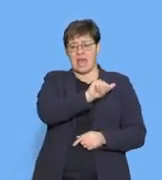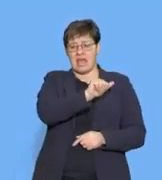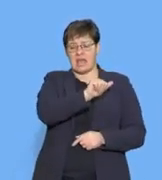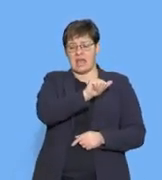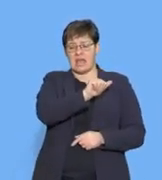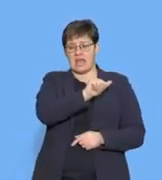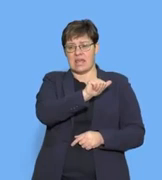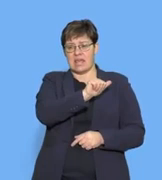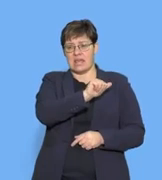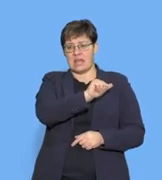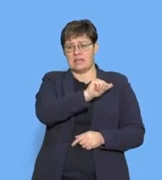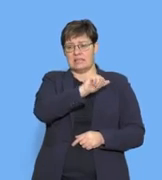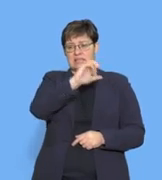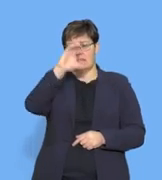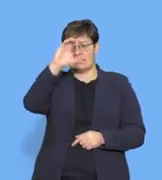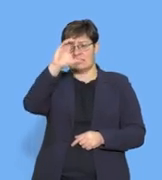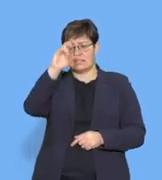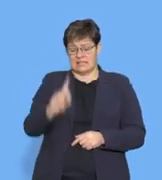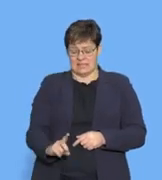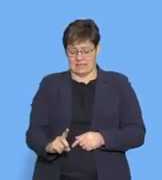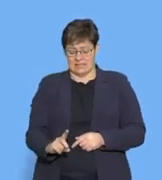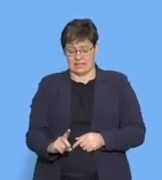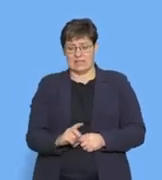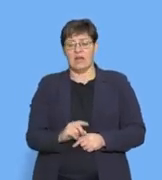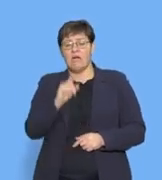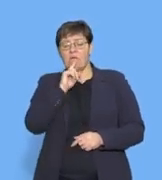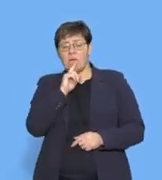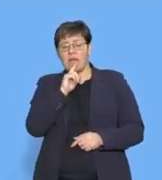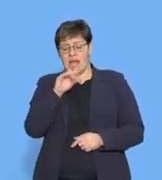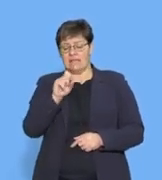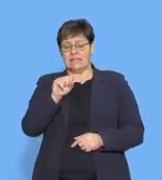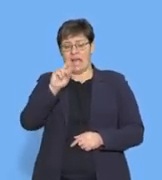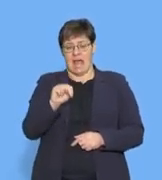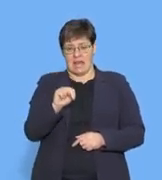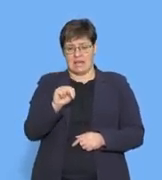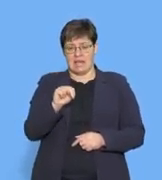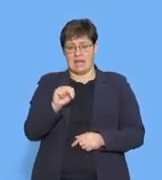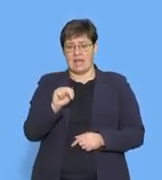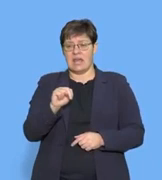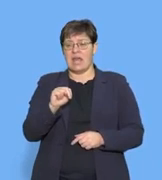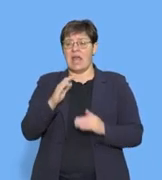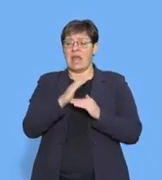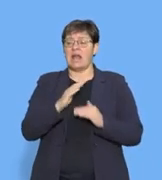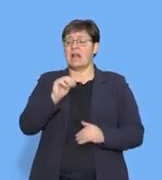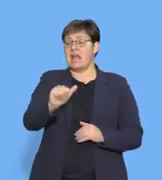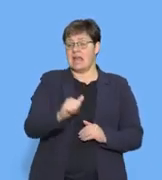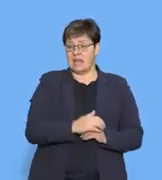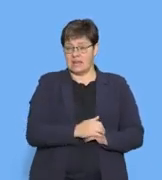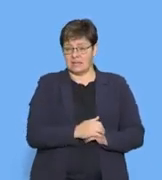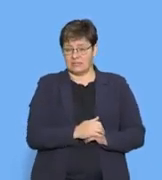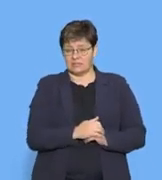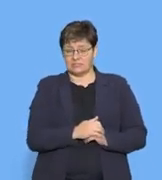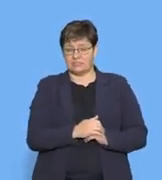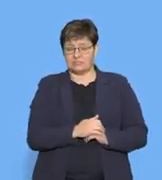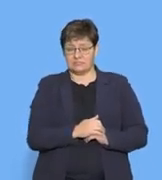and I'm going to label this piece here D. Looking at triangle ACD, we're going to try and find the sine of angle A. And what is